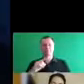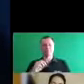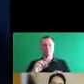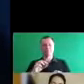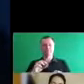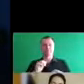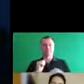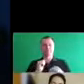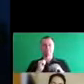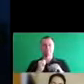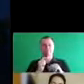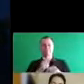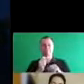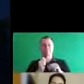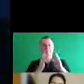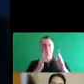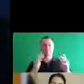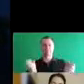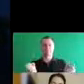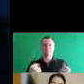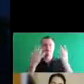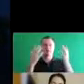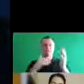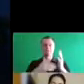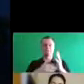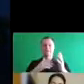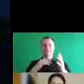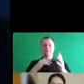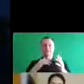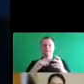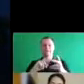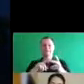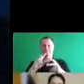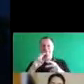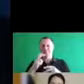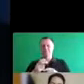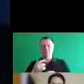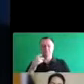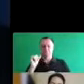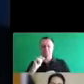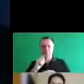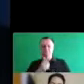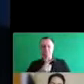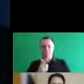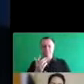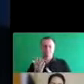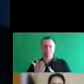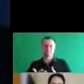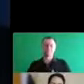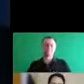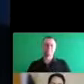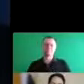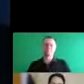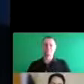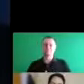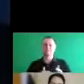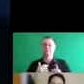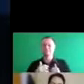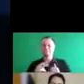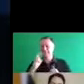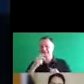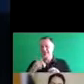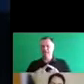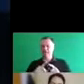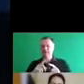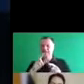know, there's I'm not sure if you can remember, there's a part in which it's very, very dark and it's almost like